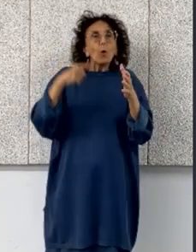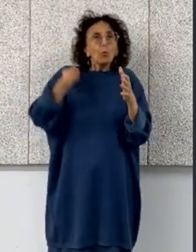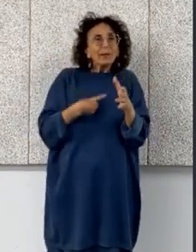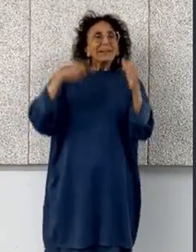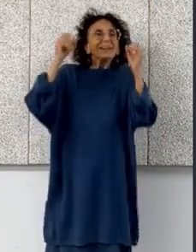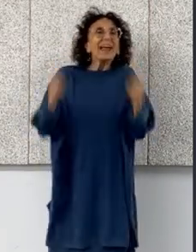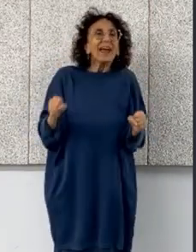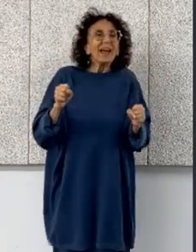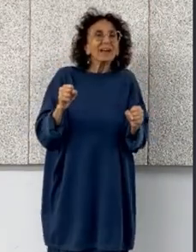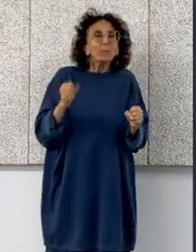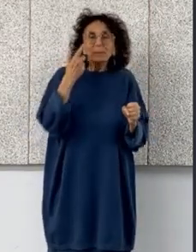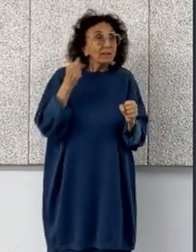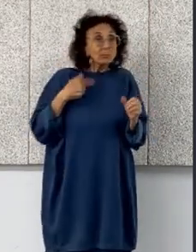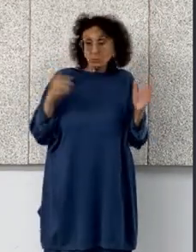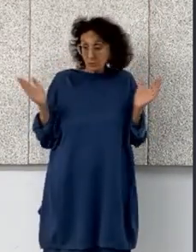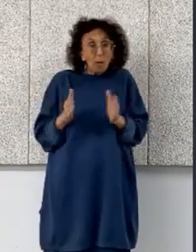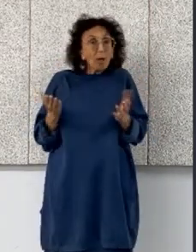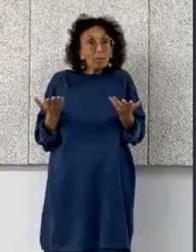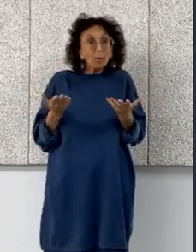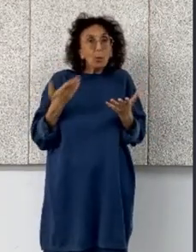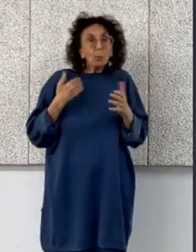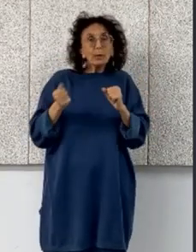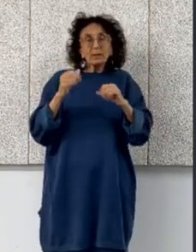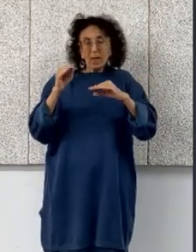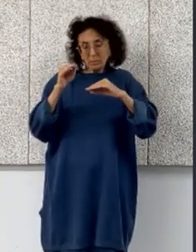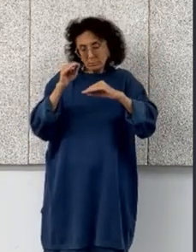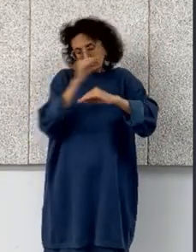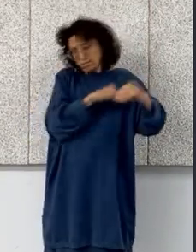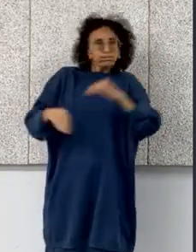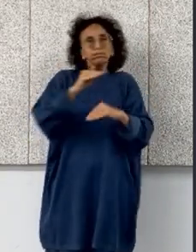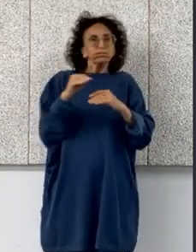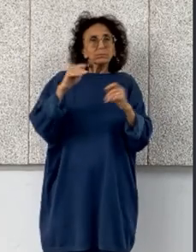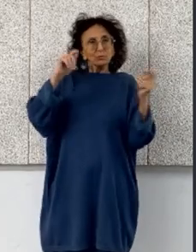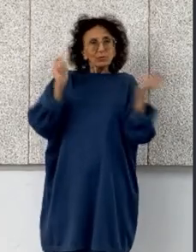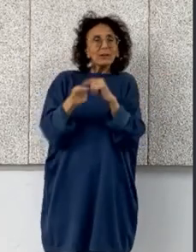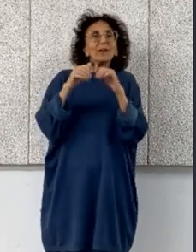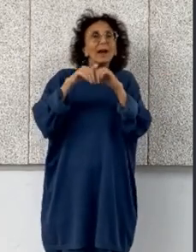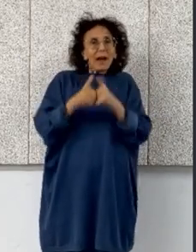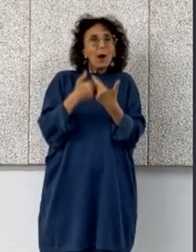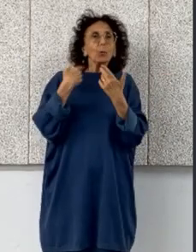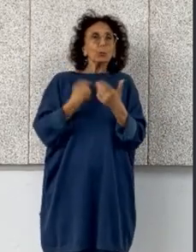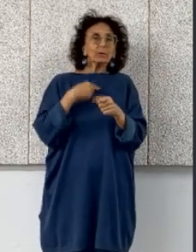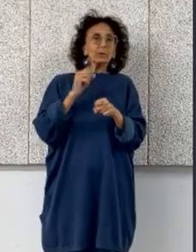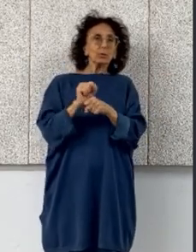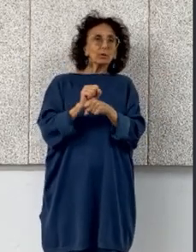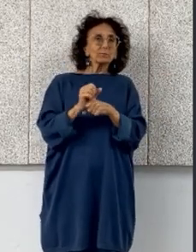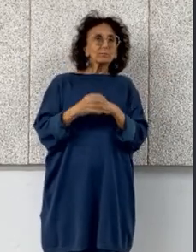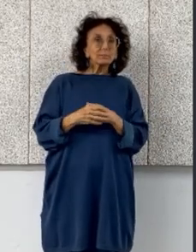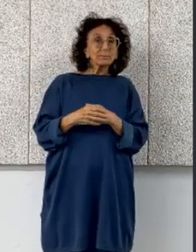small organization, mm-hmm. which is reshape the manner in which we work.